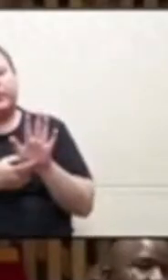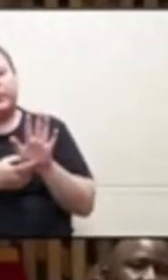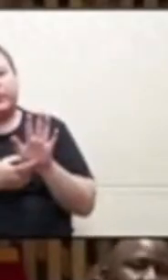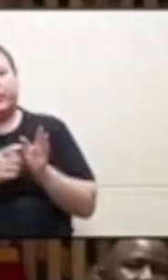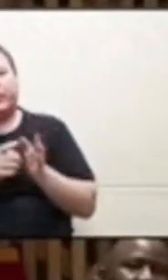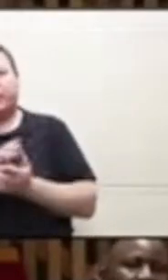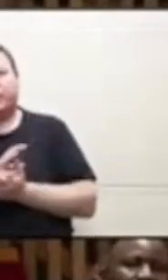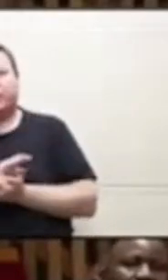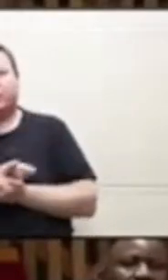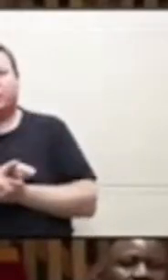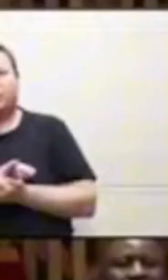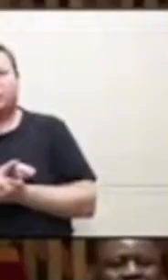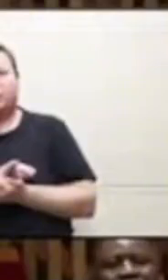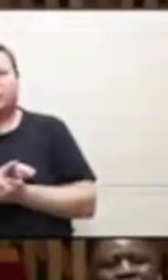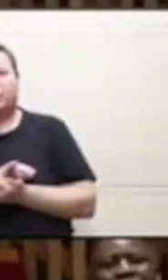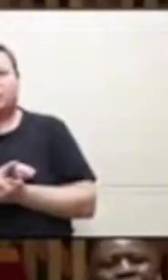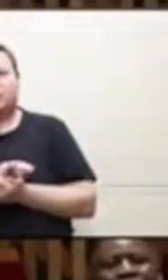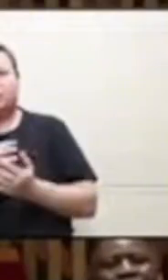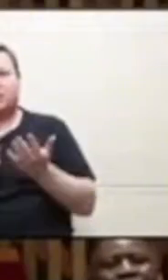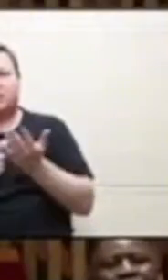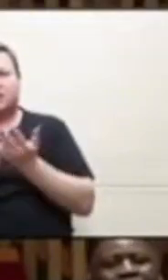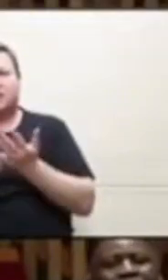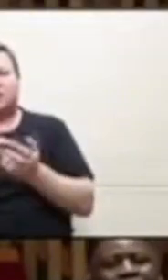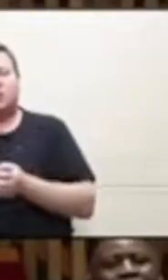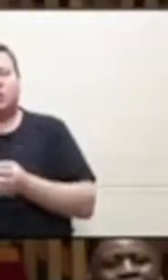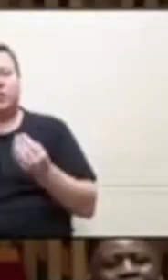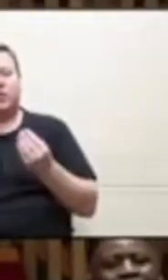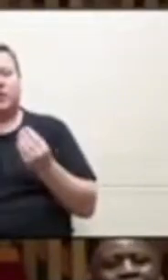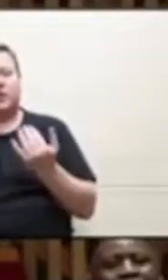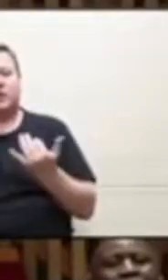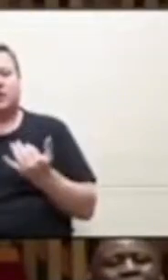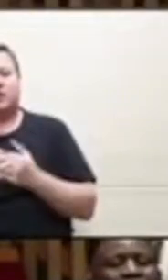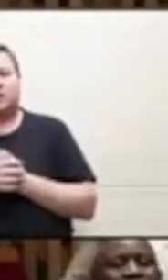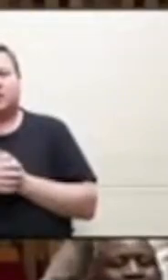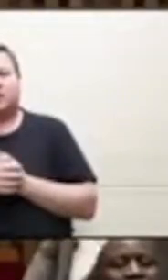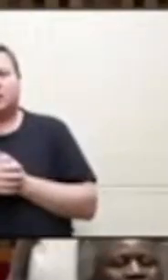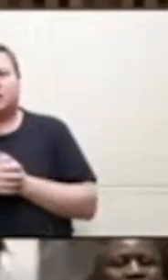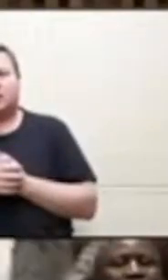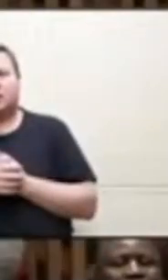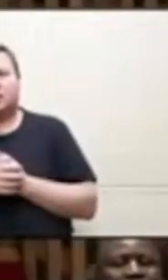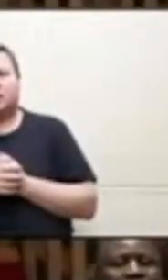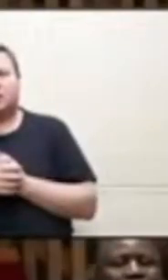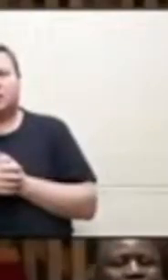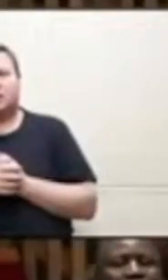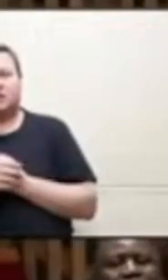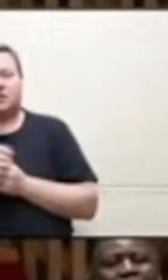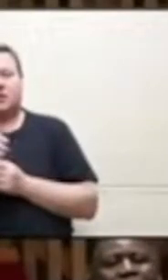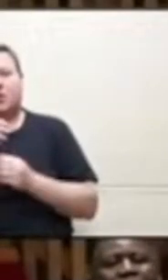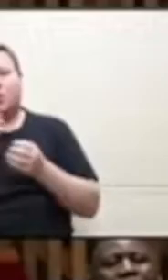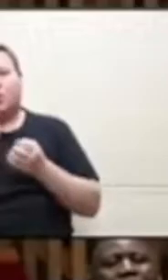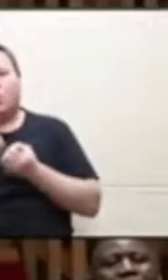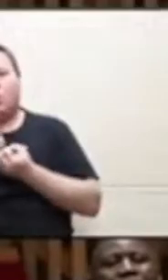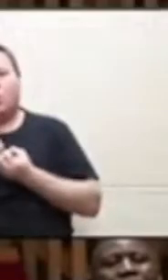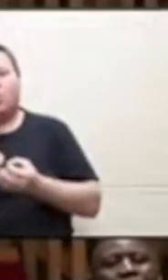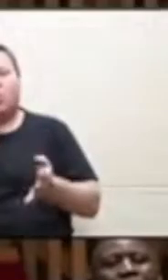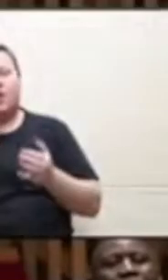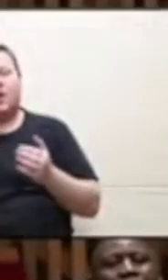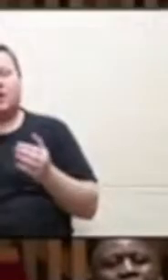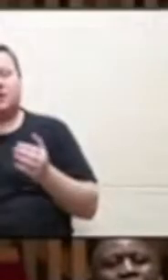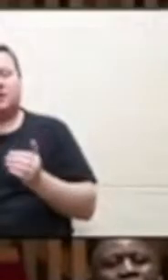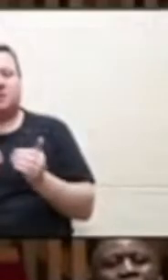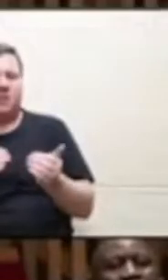we're talking about two things here. So there's a query on waste management project.